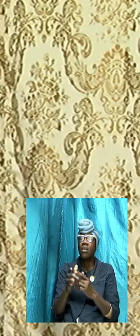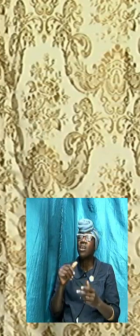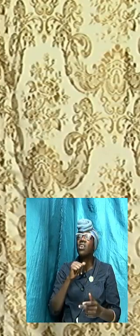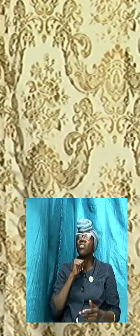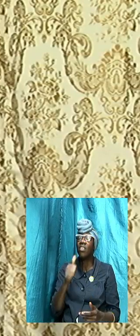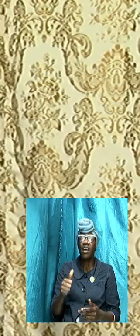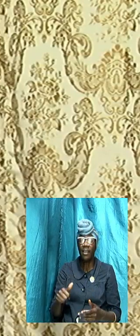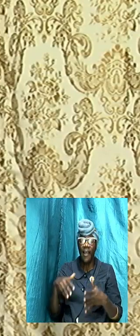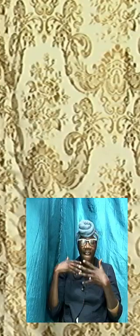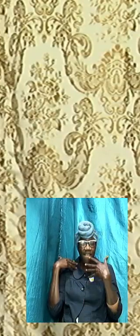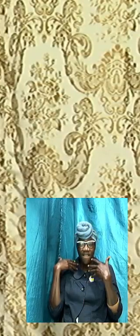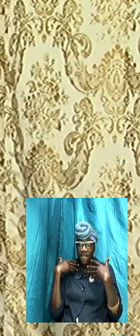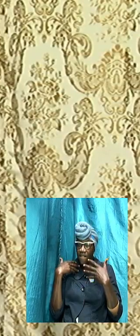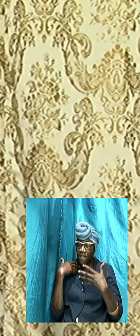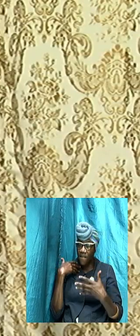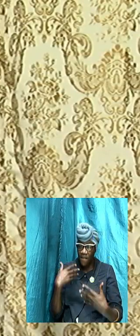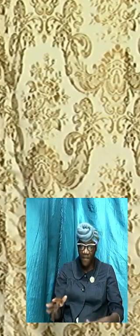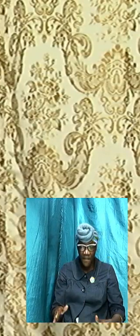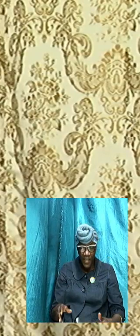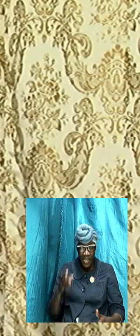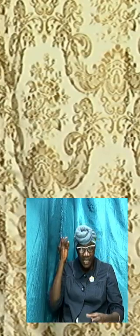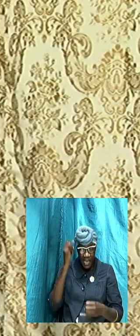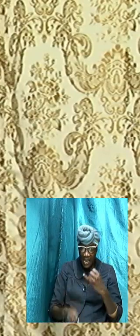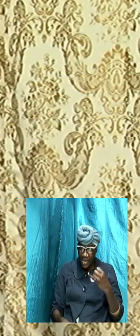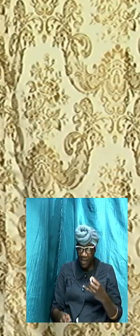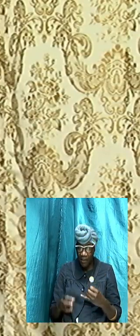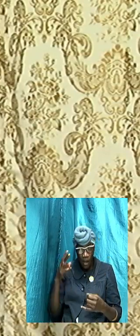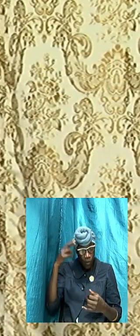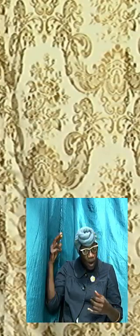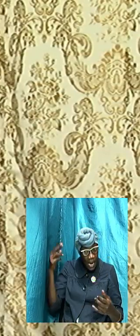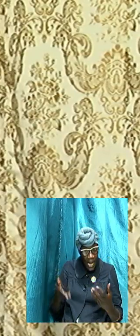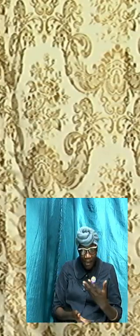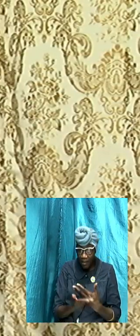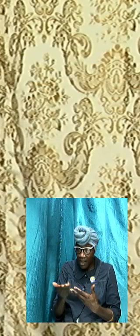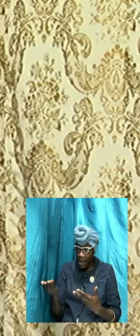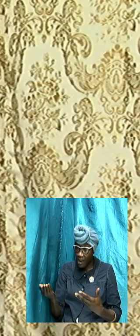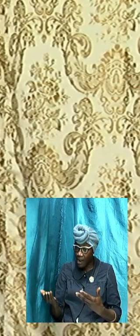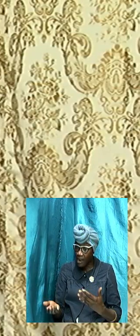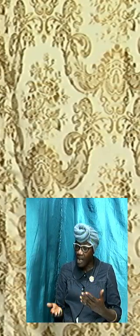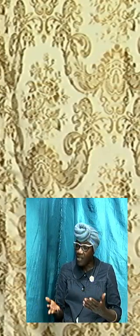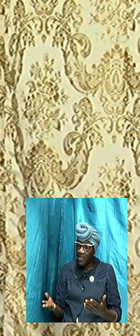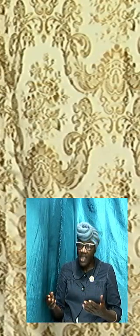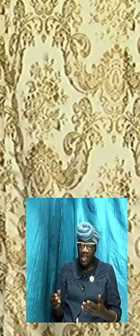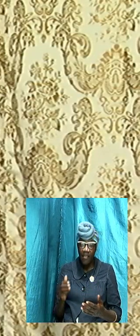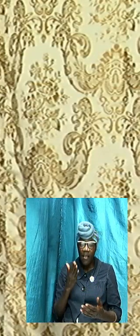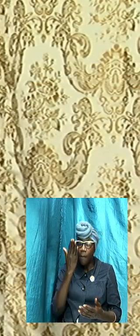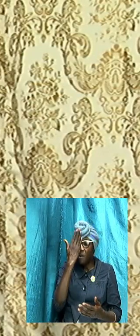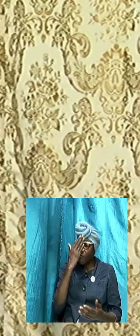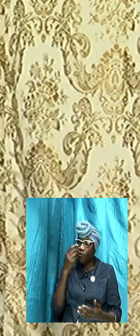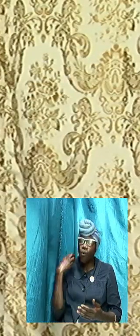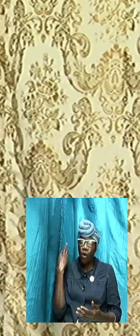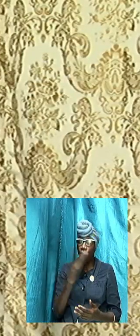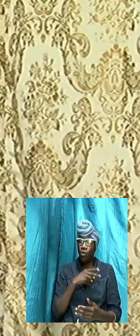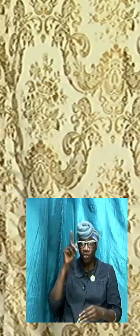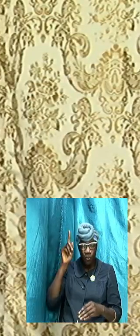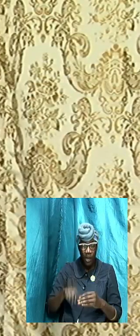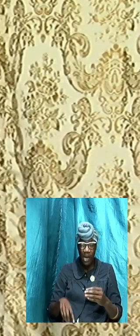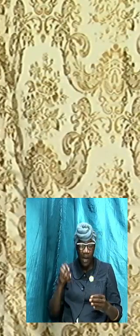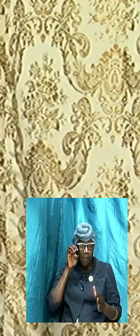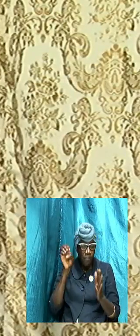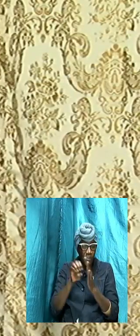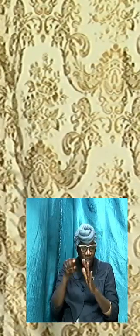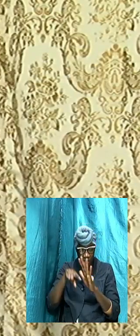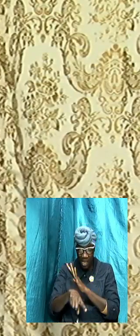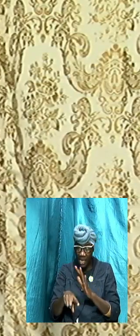final. Amen. We realize that there is some things ahead of us, amen, that we not even can even picture in our